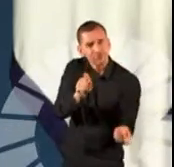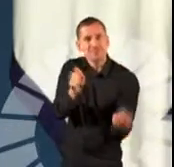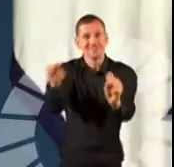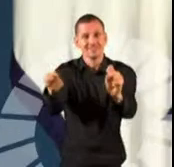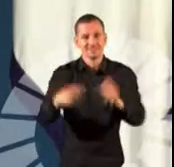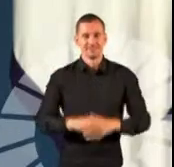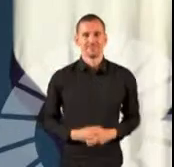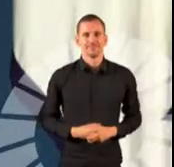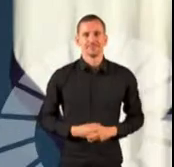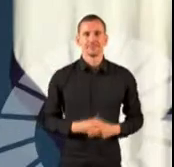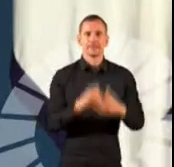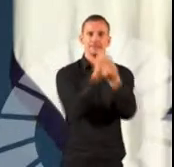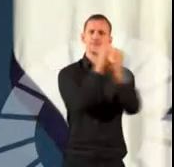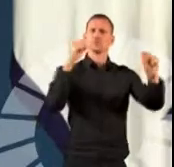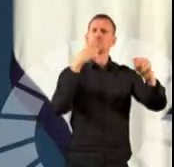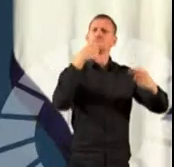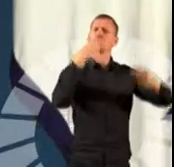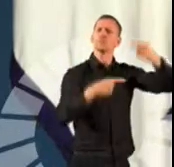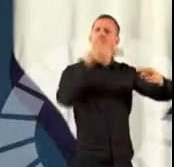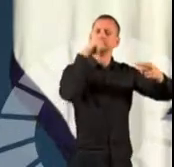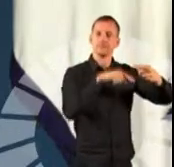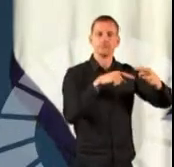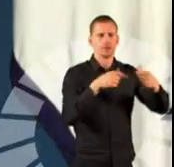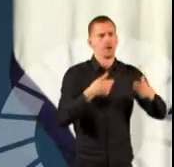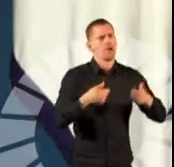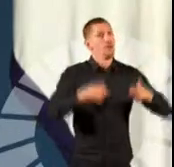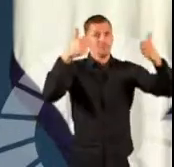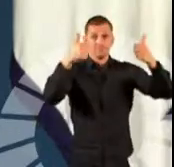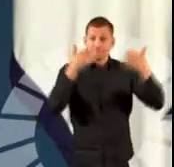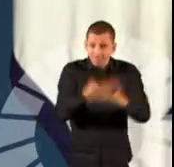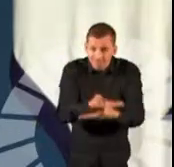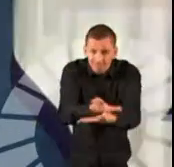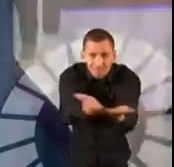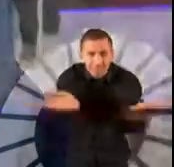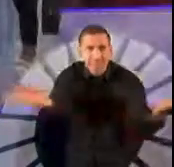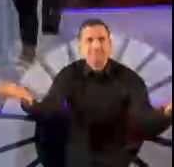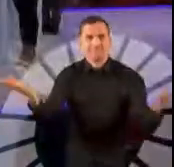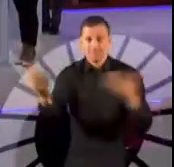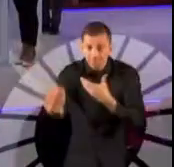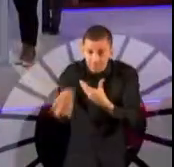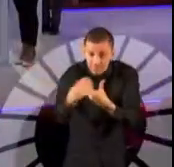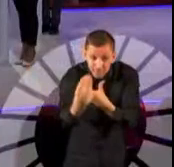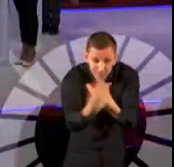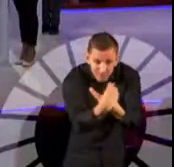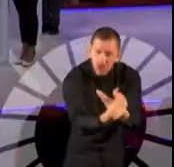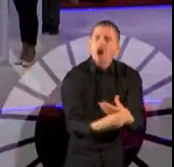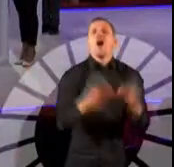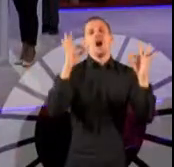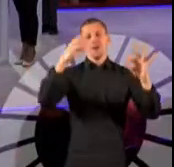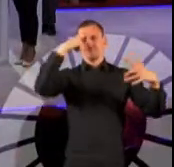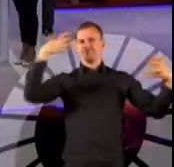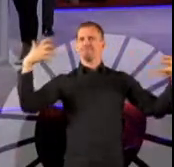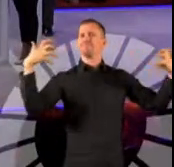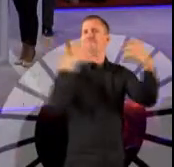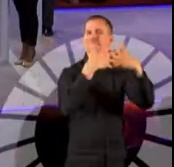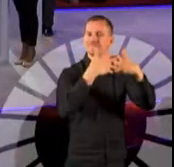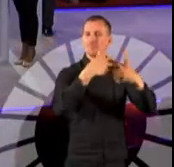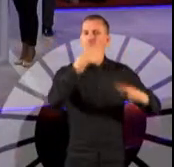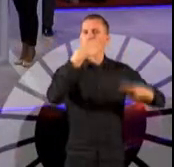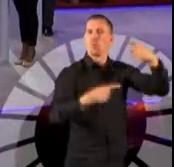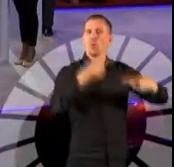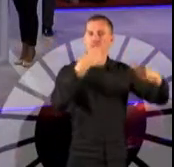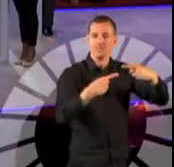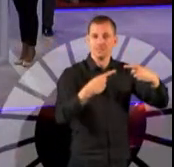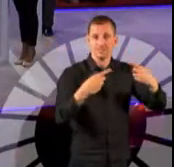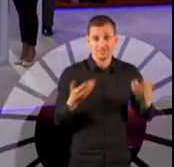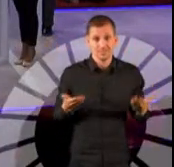everyone participates, and it is weaker when people are left out. And we've seen this here